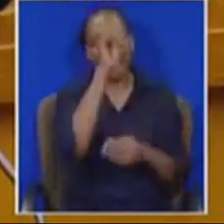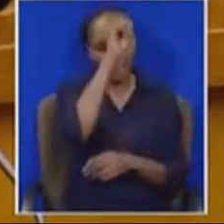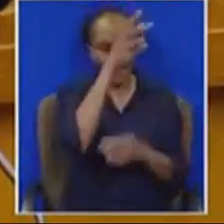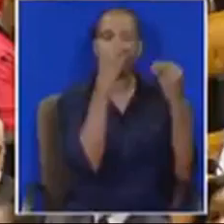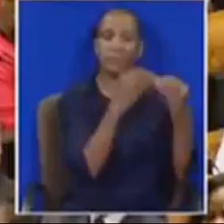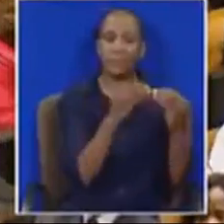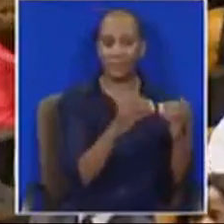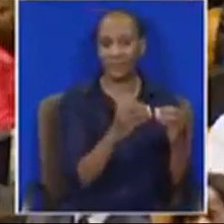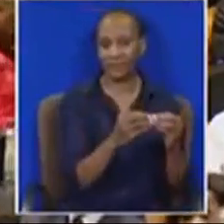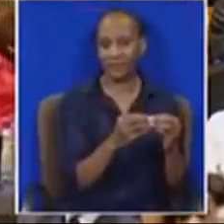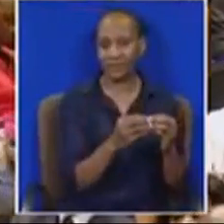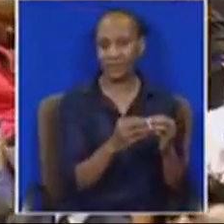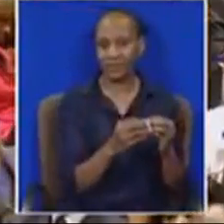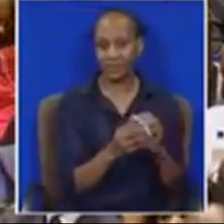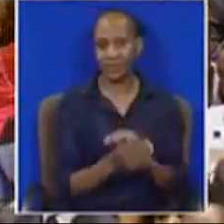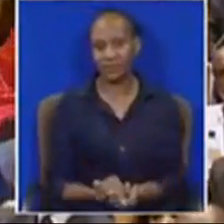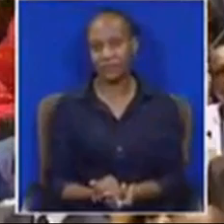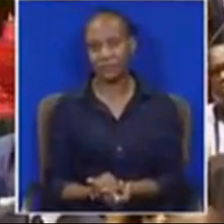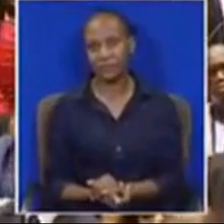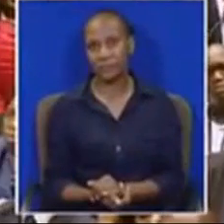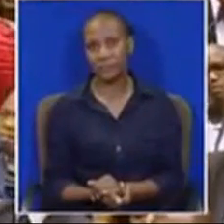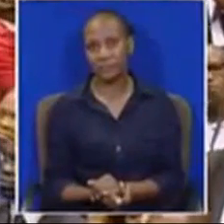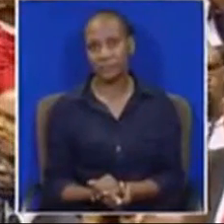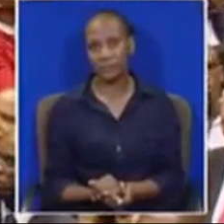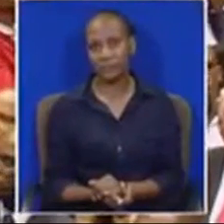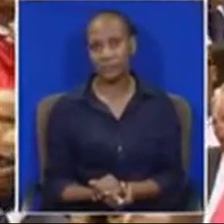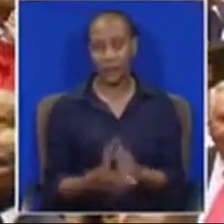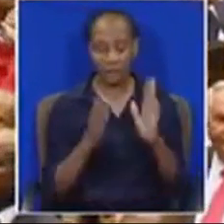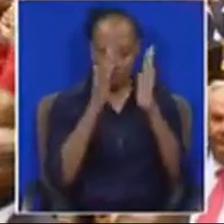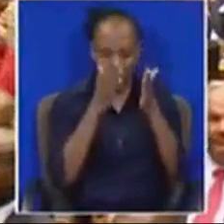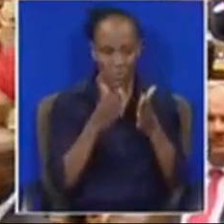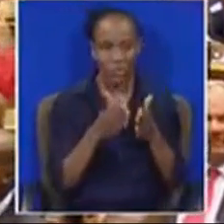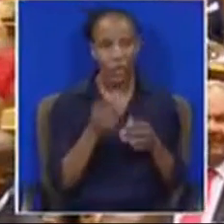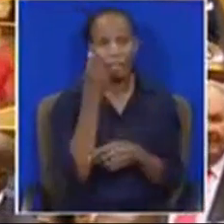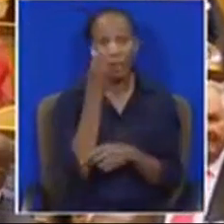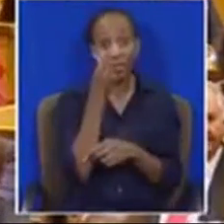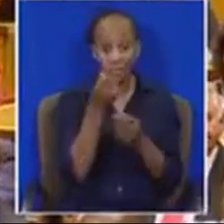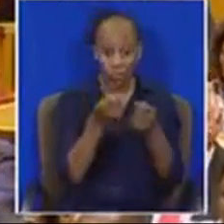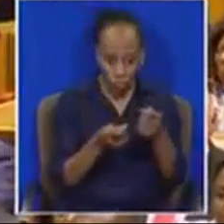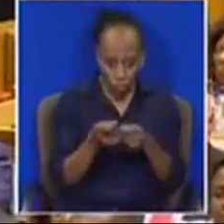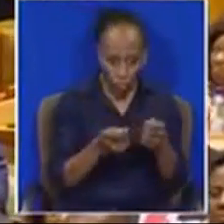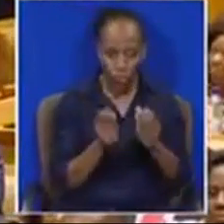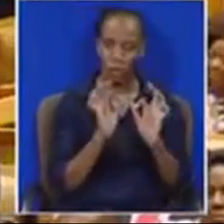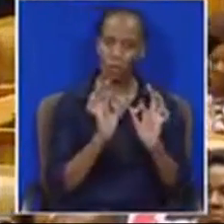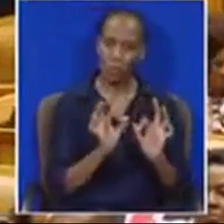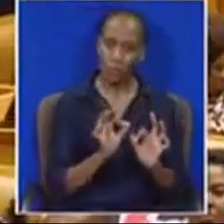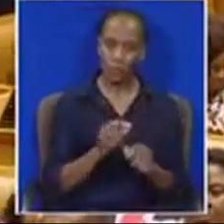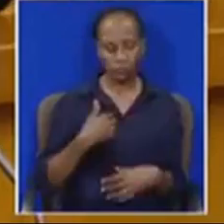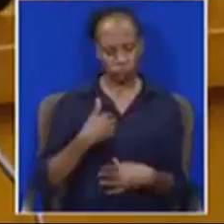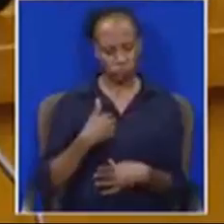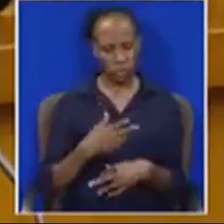our mining sector. With the revival in commodity prices, we are determined to